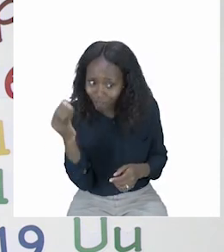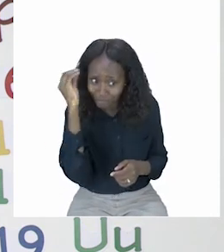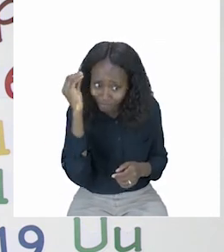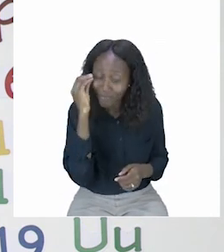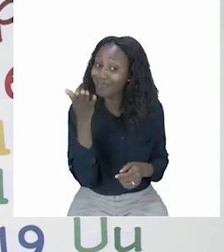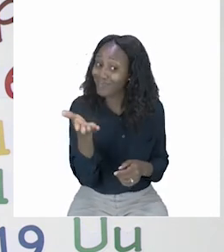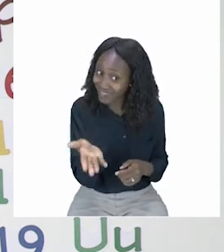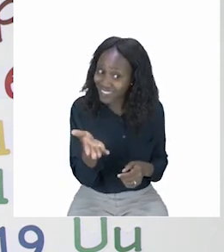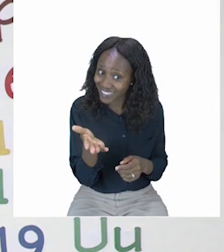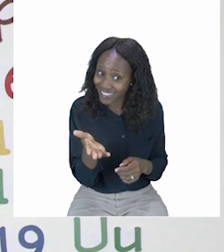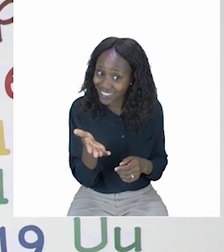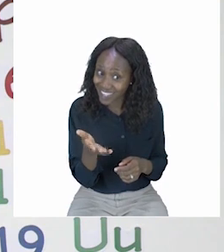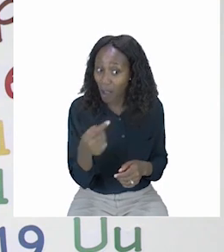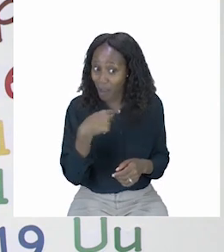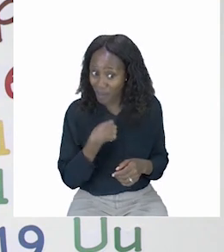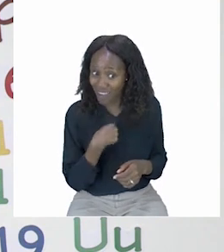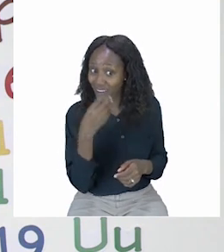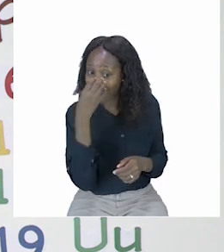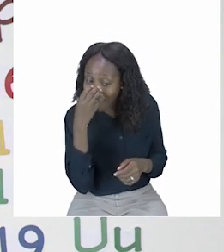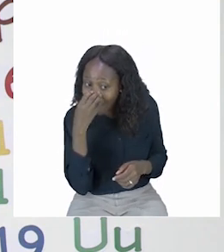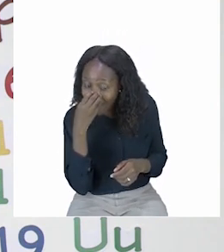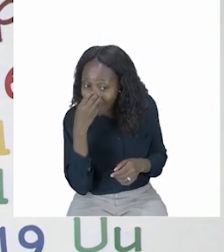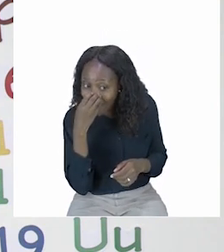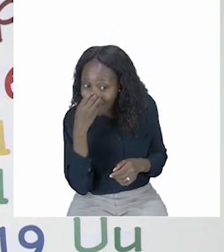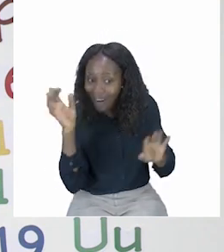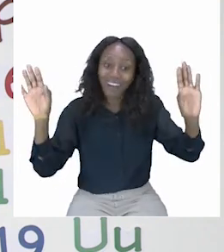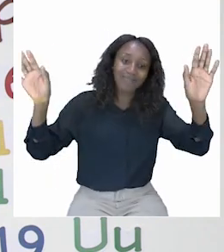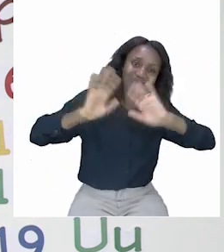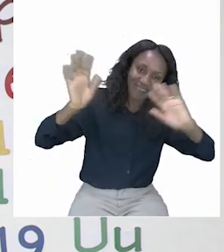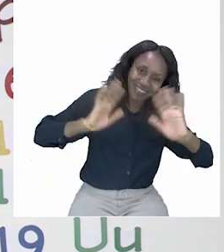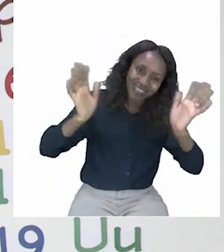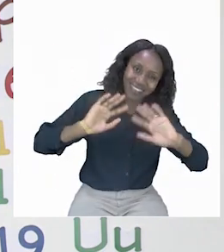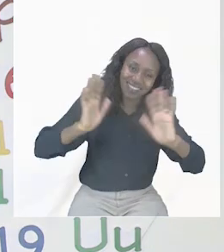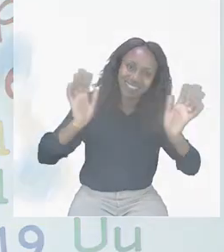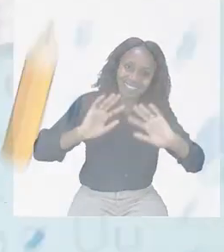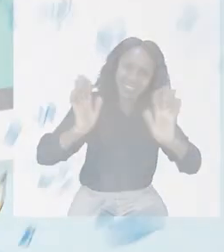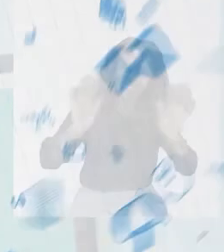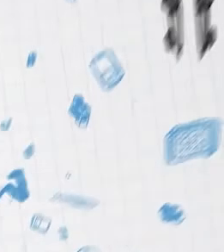So, from Zashi and I, we would like to say goodbye.